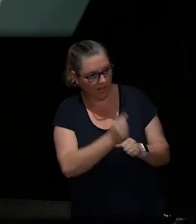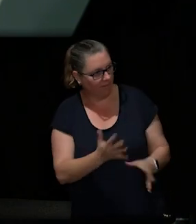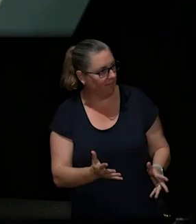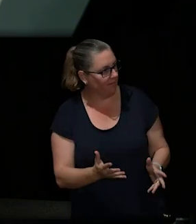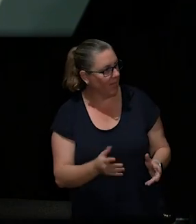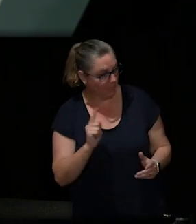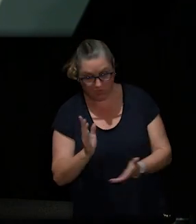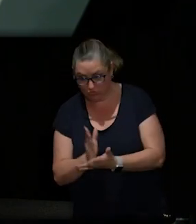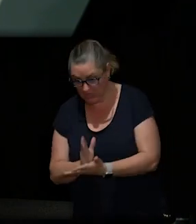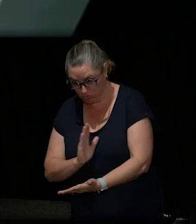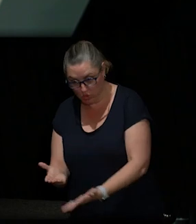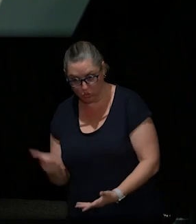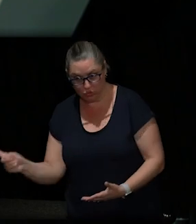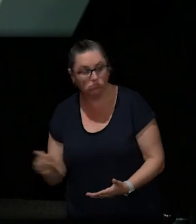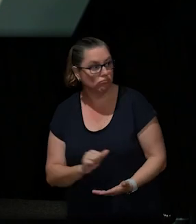Right.